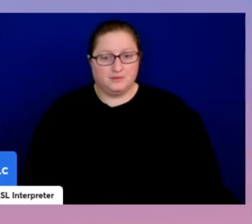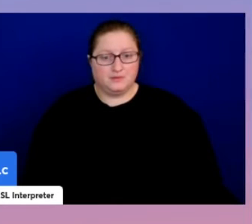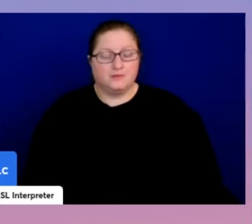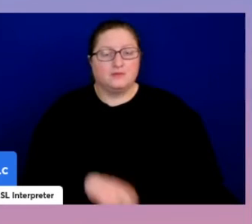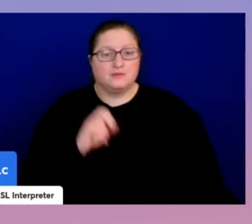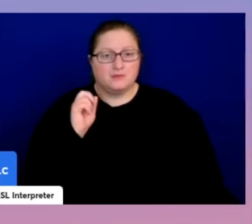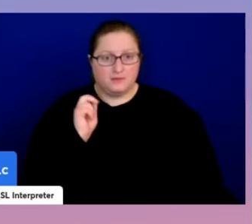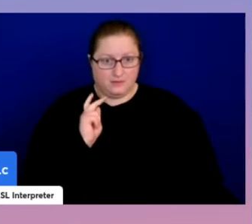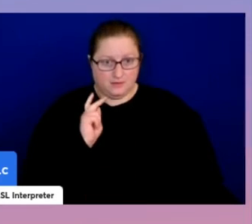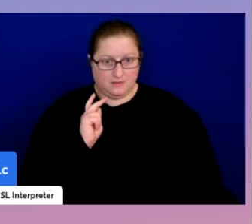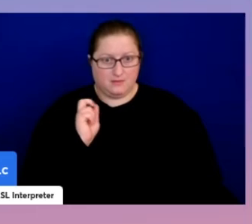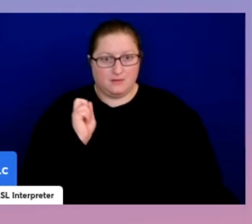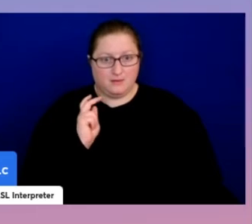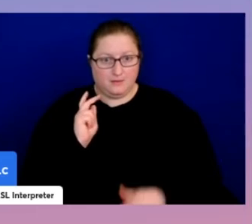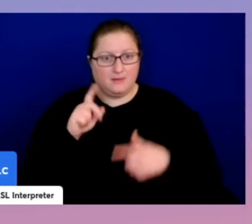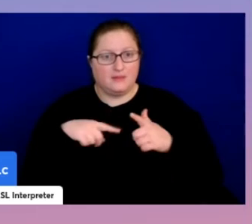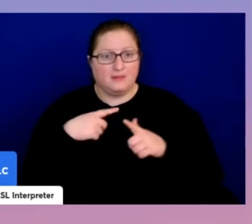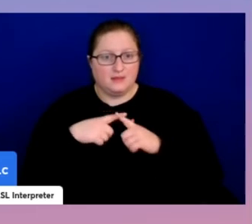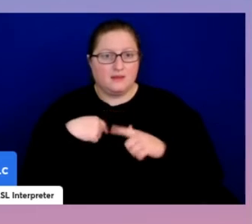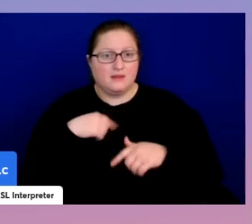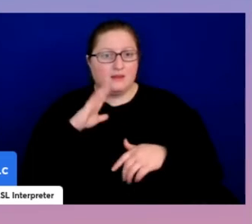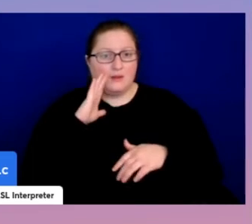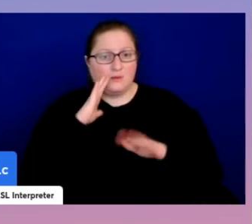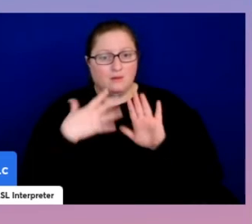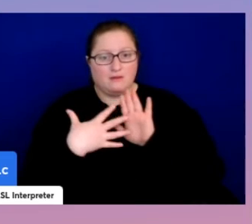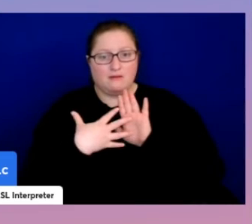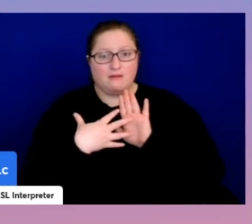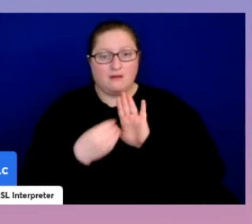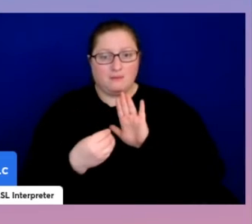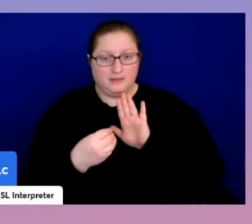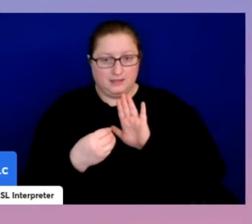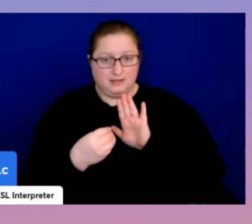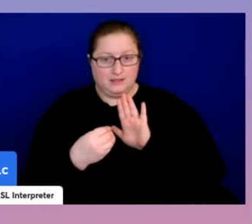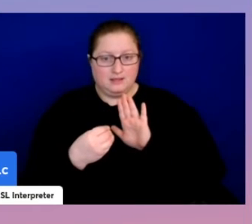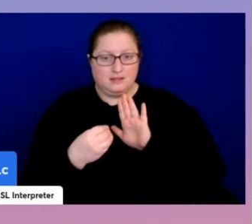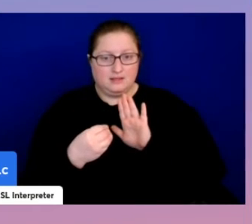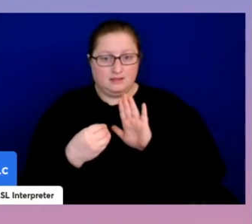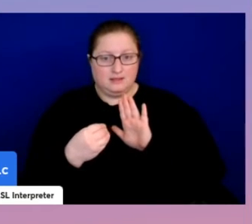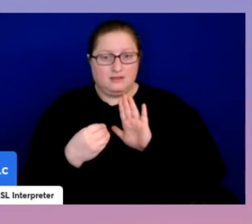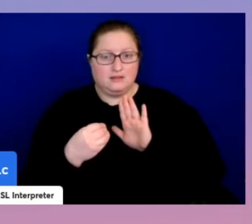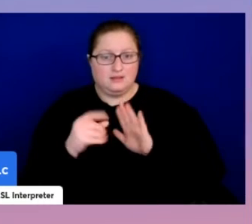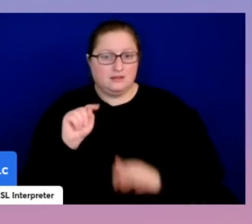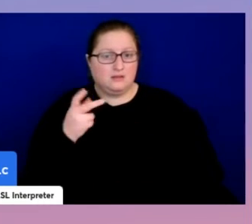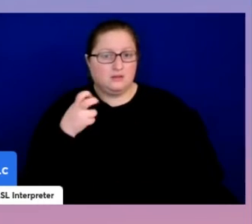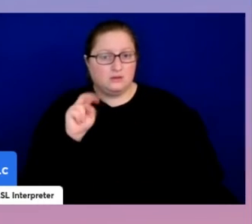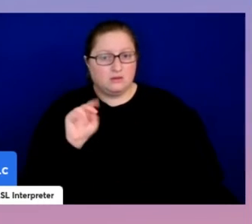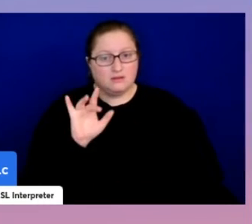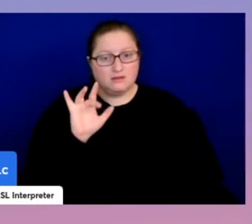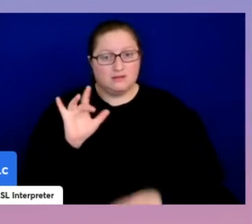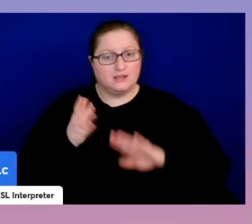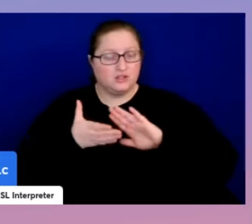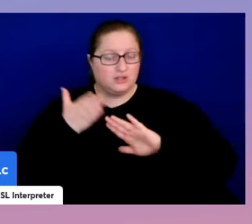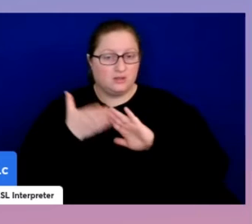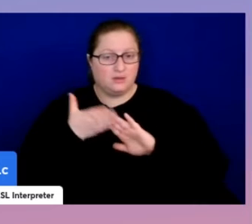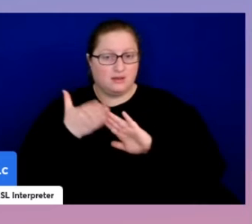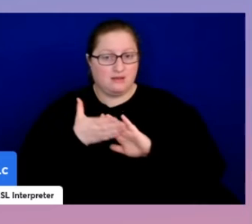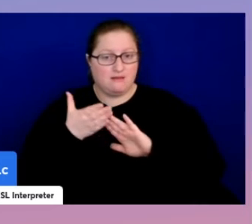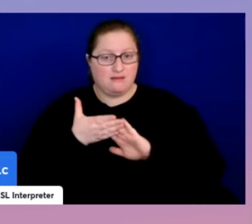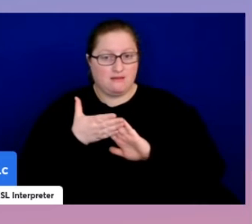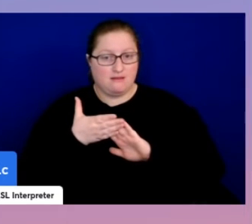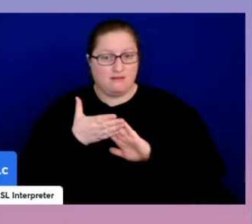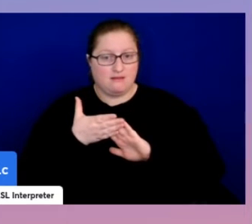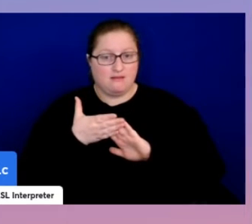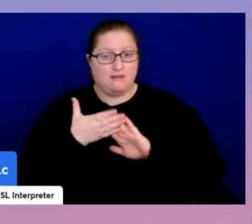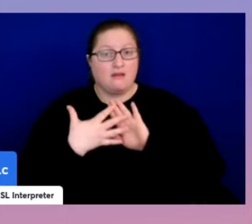Okay, and then I will copy token here by click generate. Okay, and